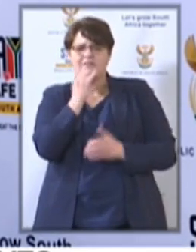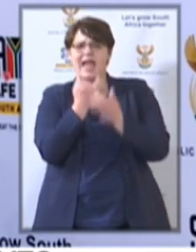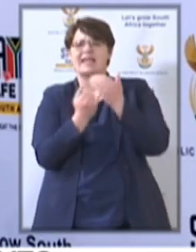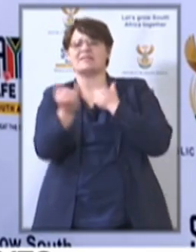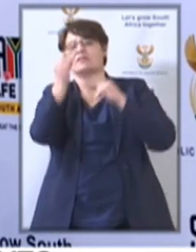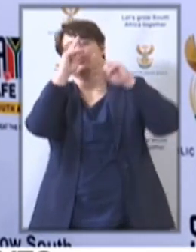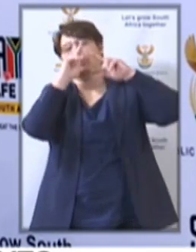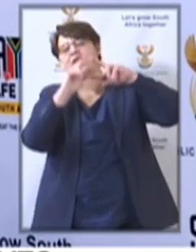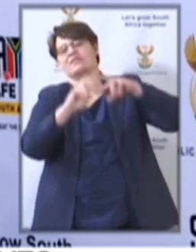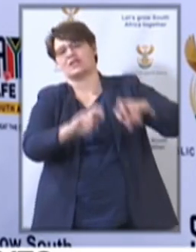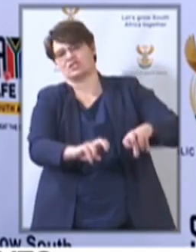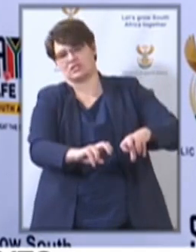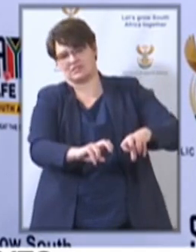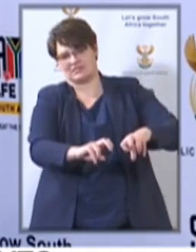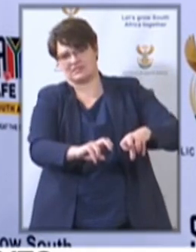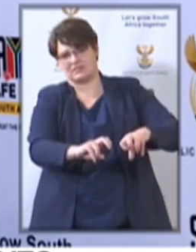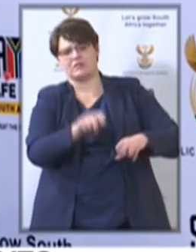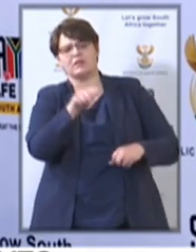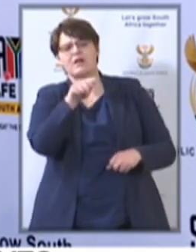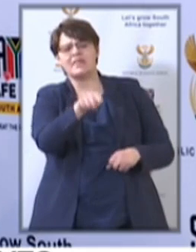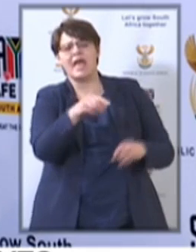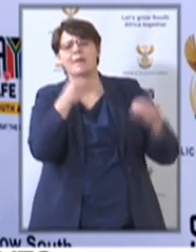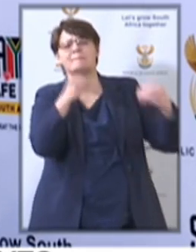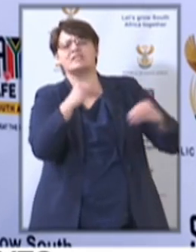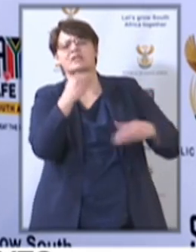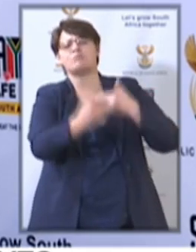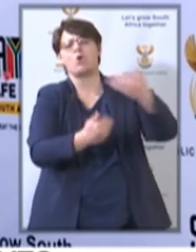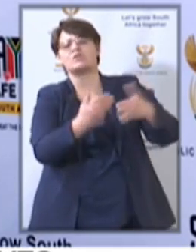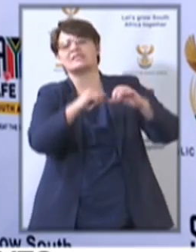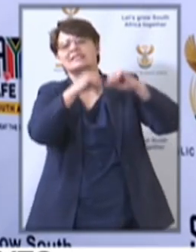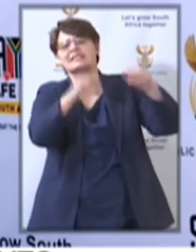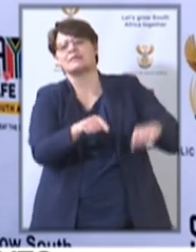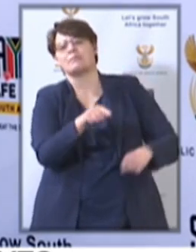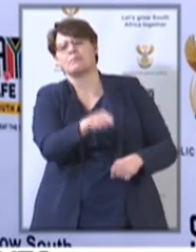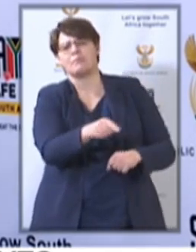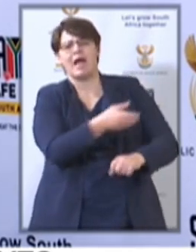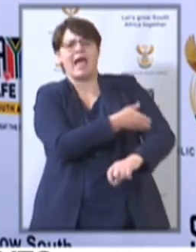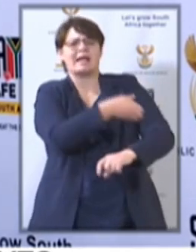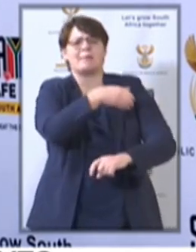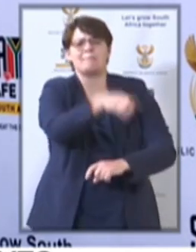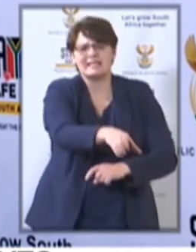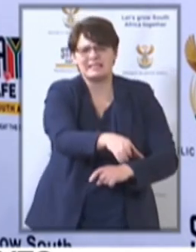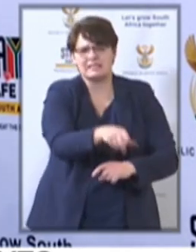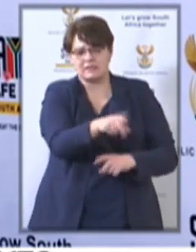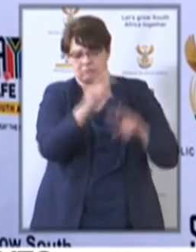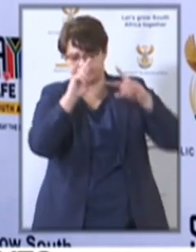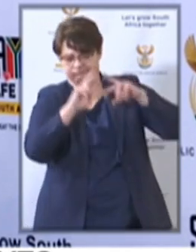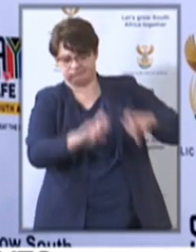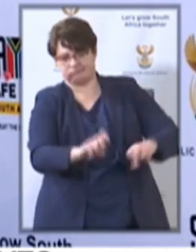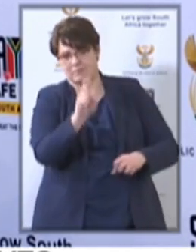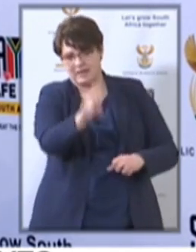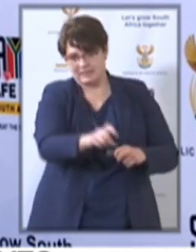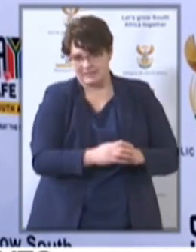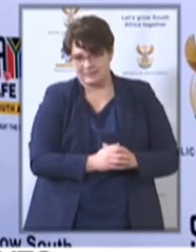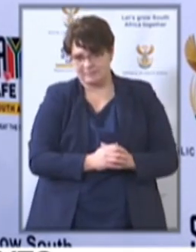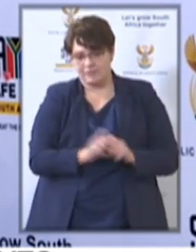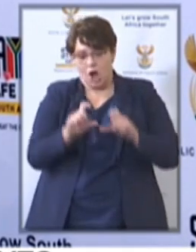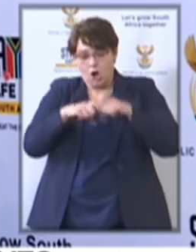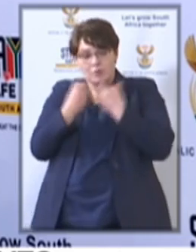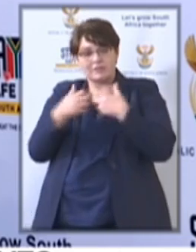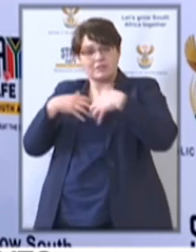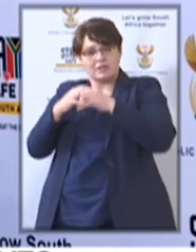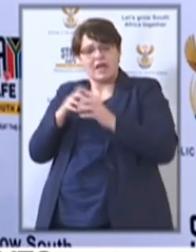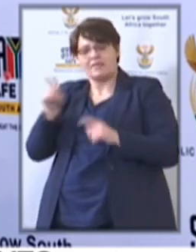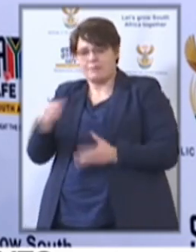independent investigation into the business processes, systems, and capacity of NSFAS. The committee is set to